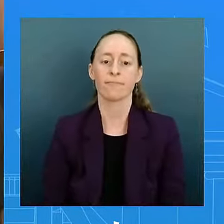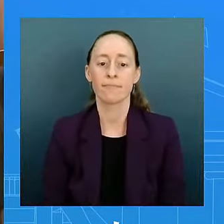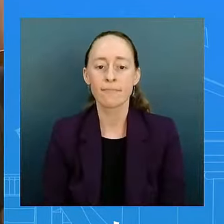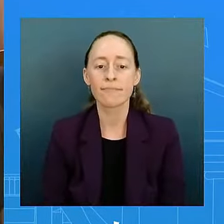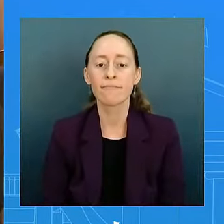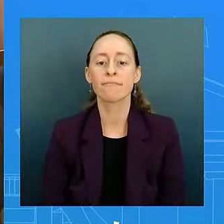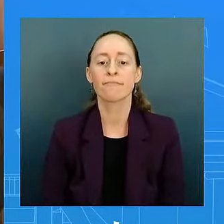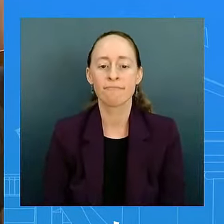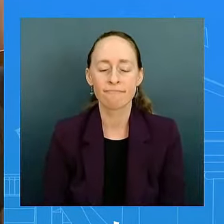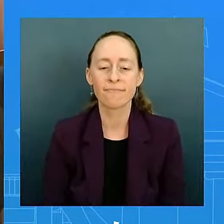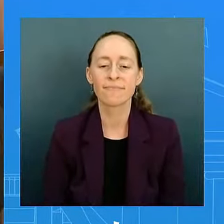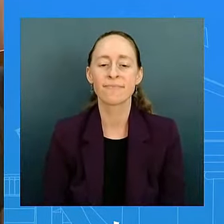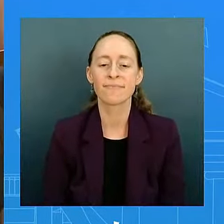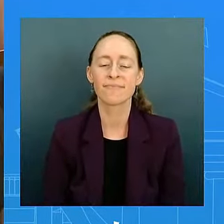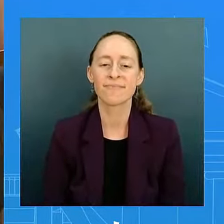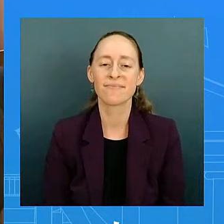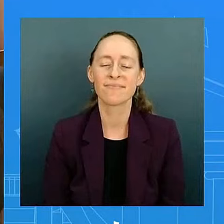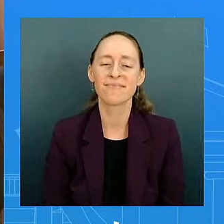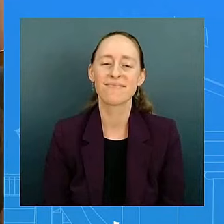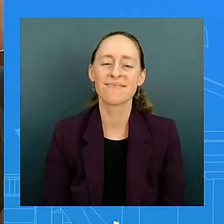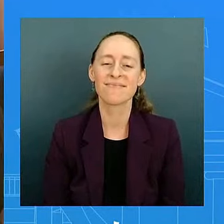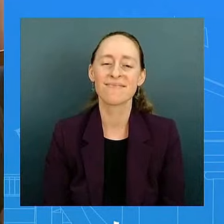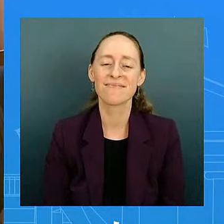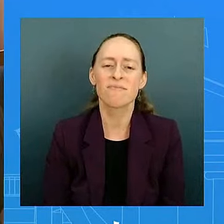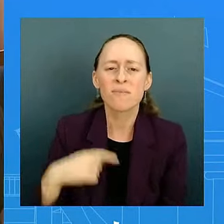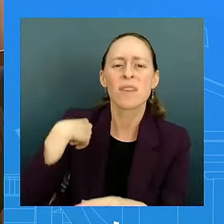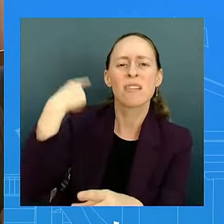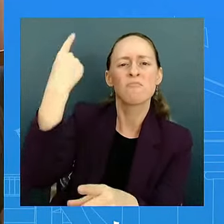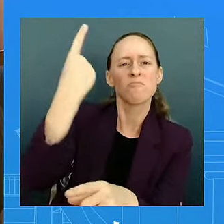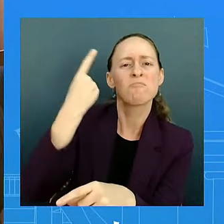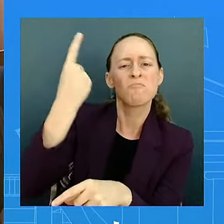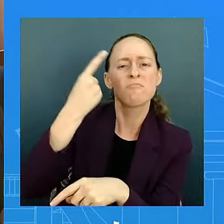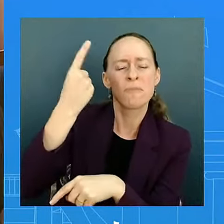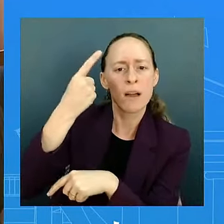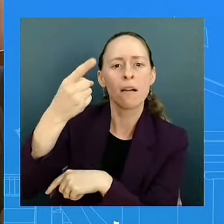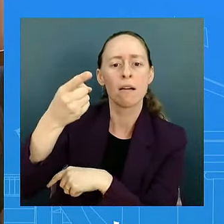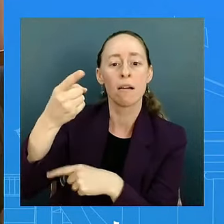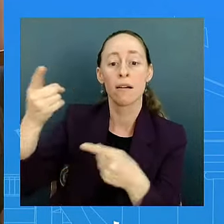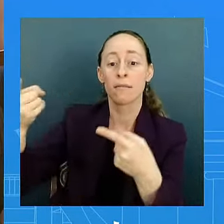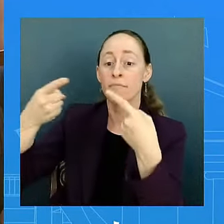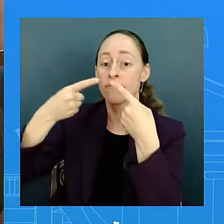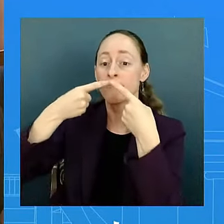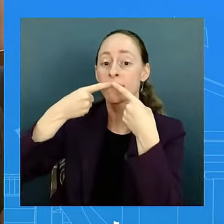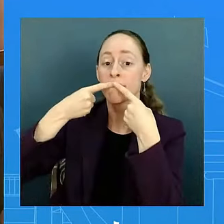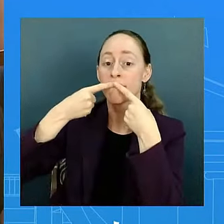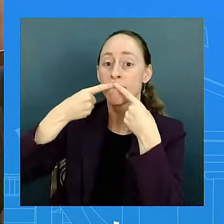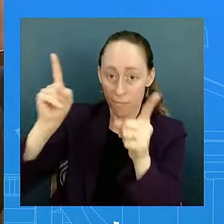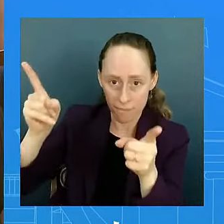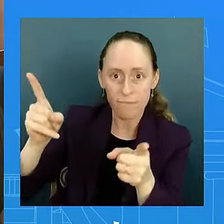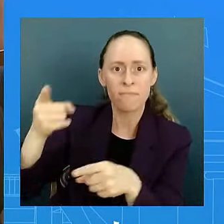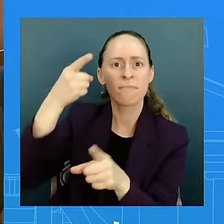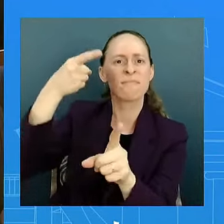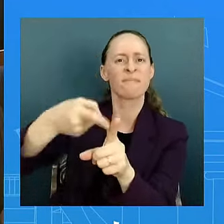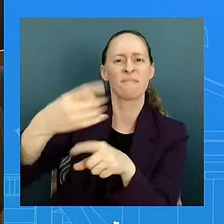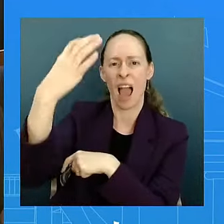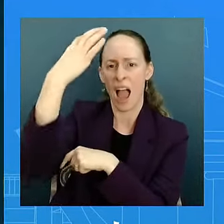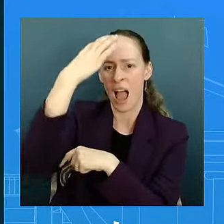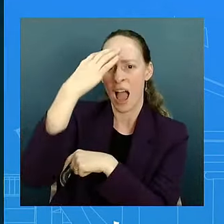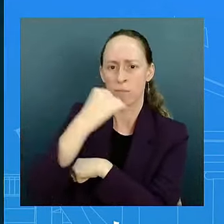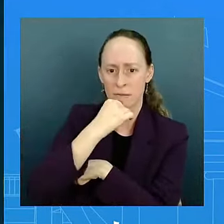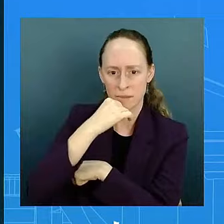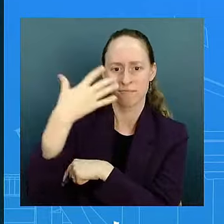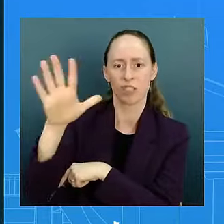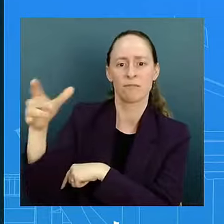is there any reaction to the announcement a short time ago by Hamas that they've chosen Sinwar as their new leader? Don't have